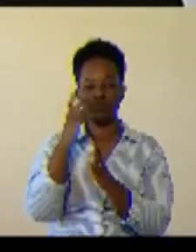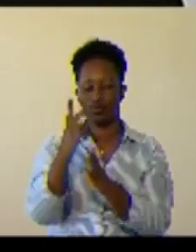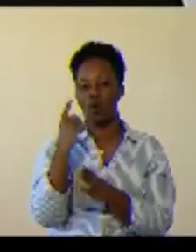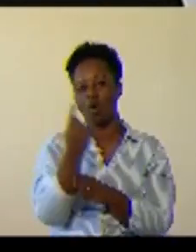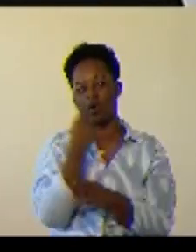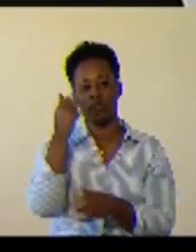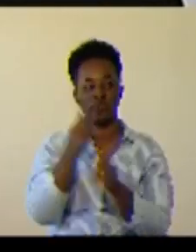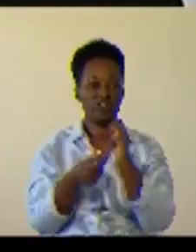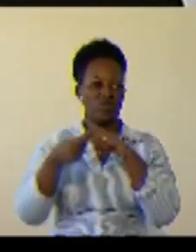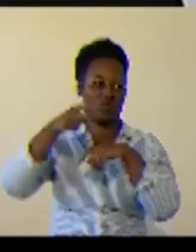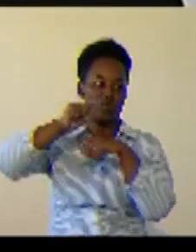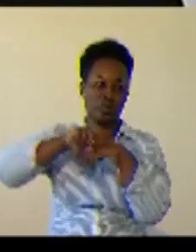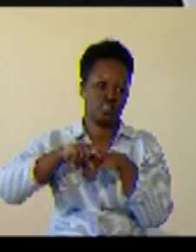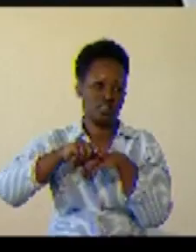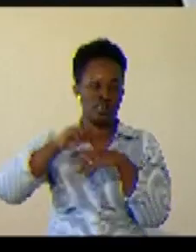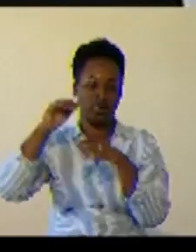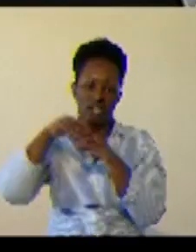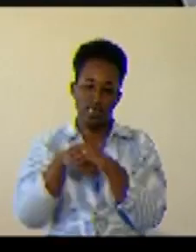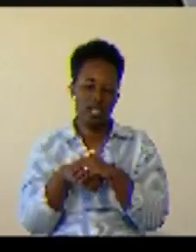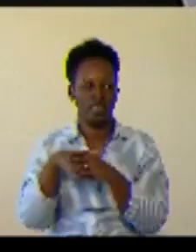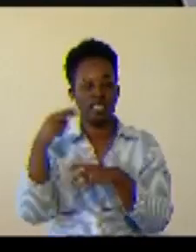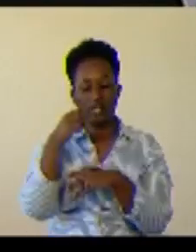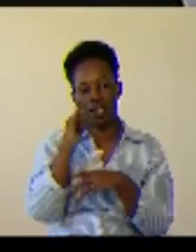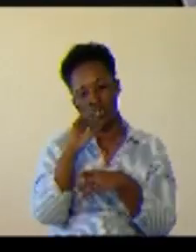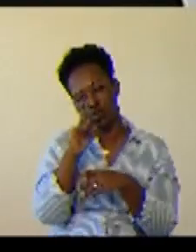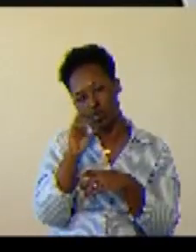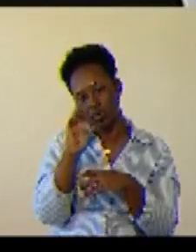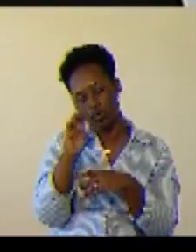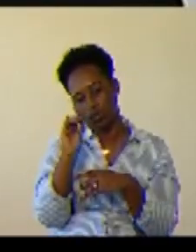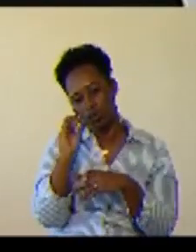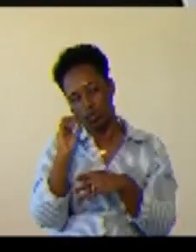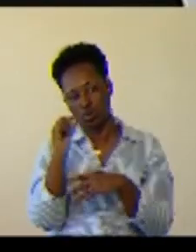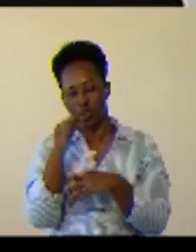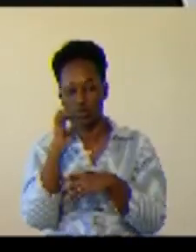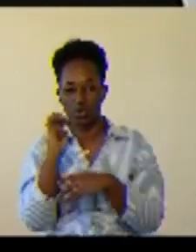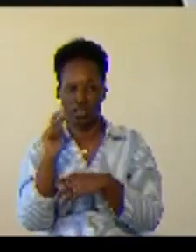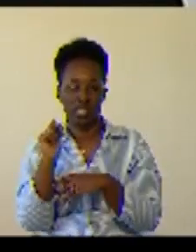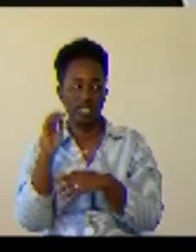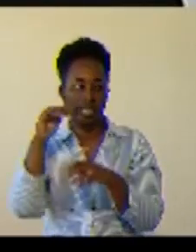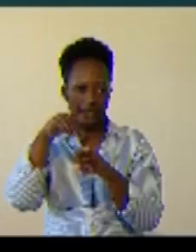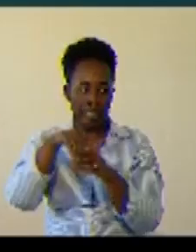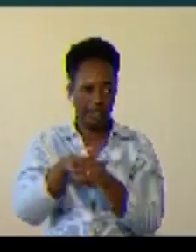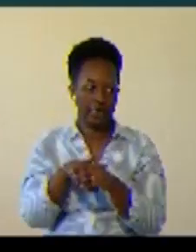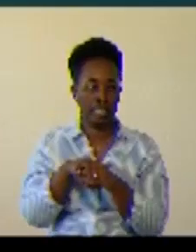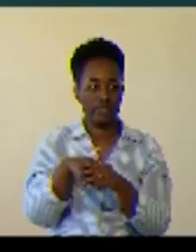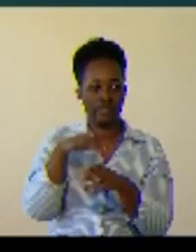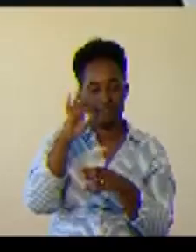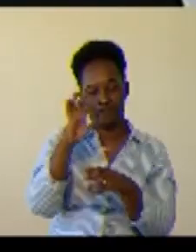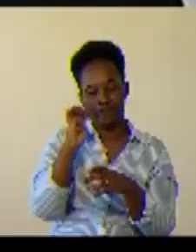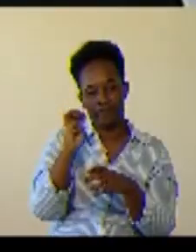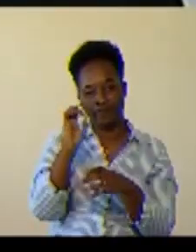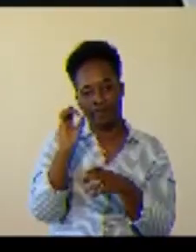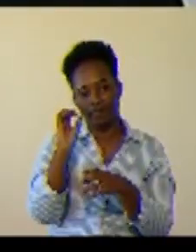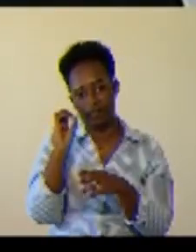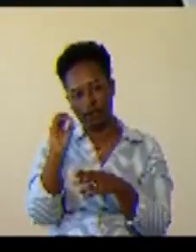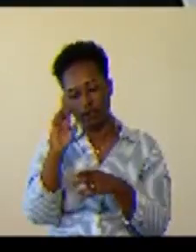increase in the halogen from fluorine to iodine. So the right answer is B. A, C, and D